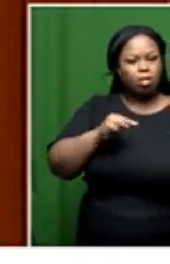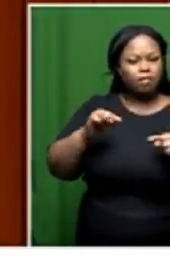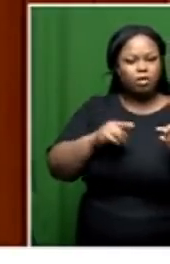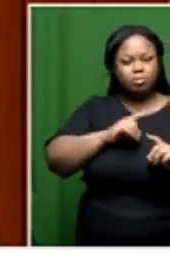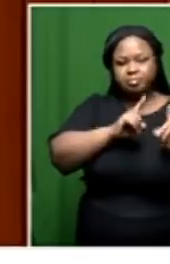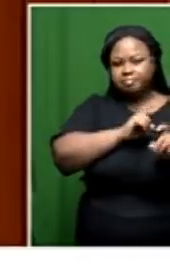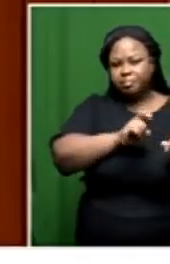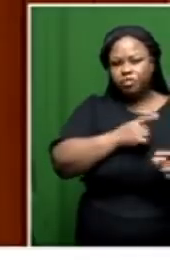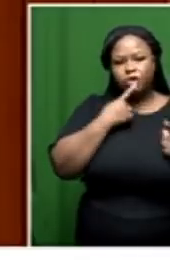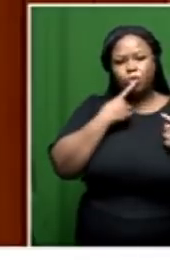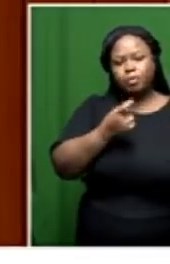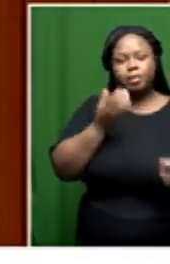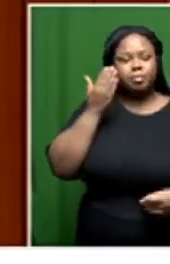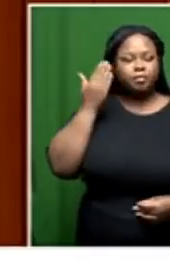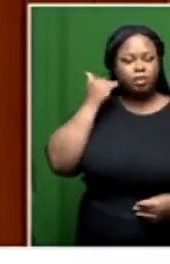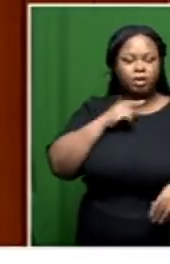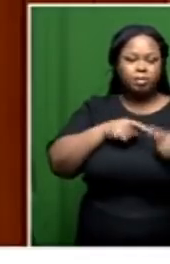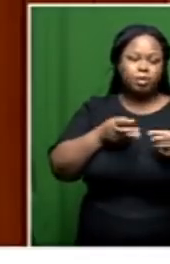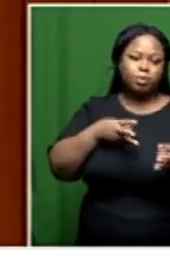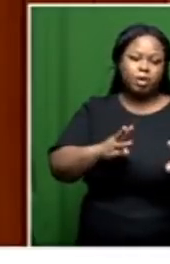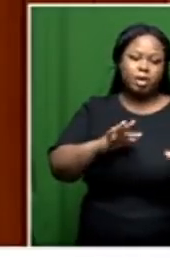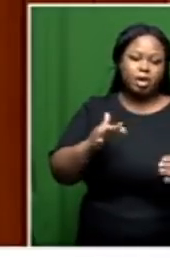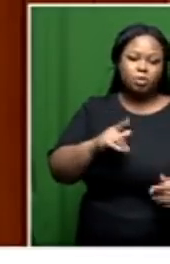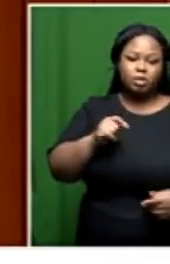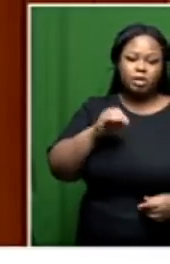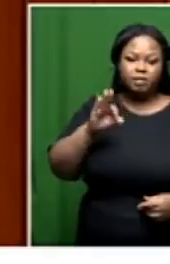official, complaint regarding the manner in which